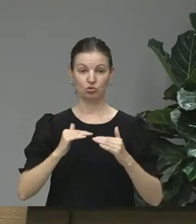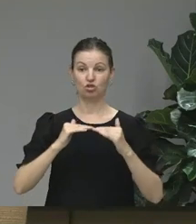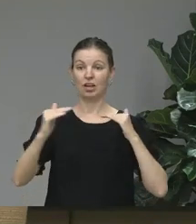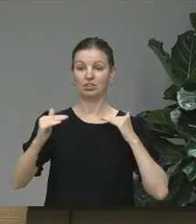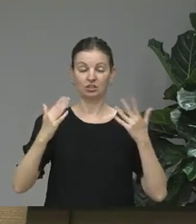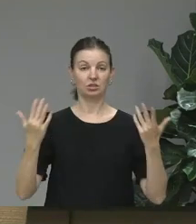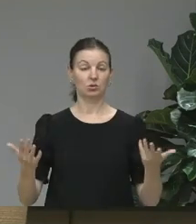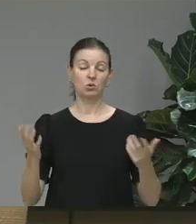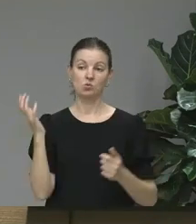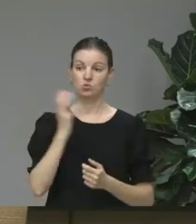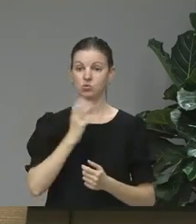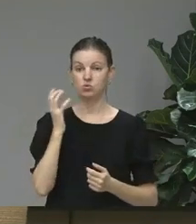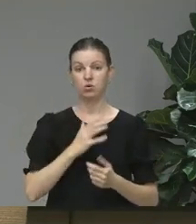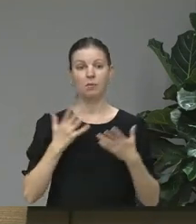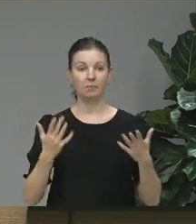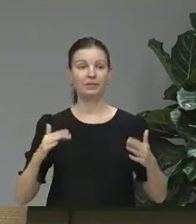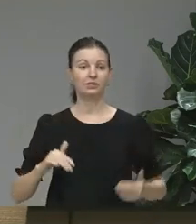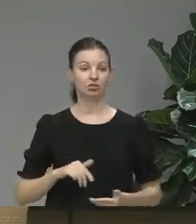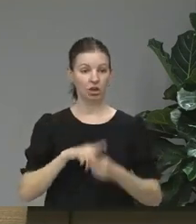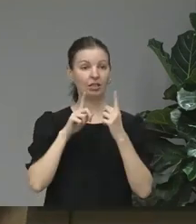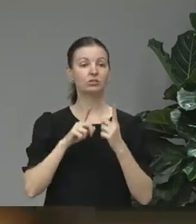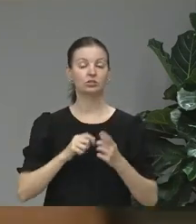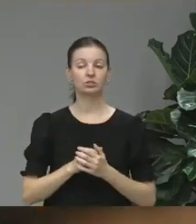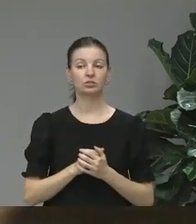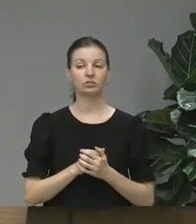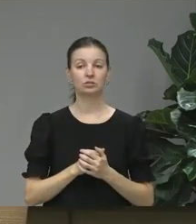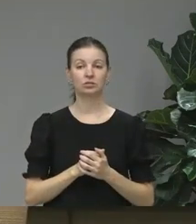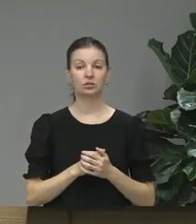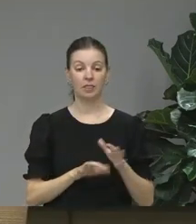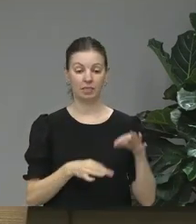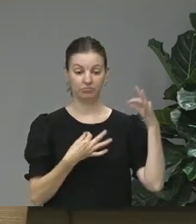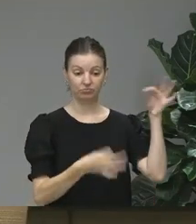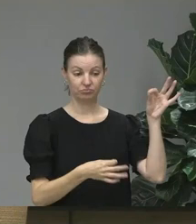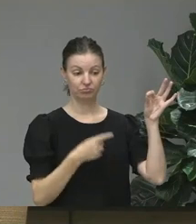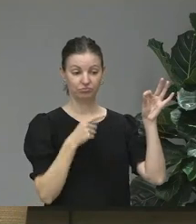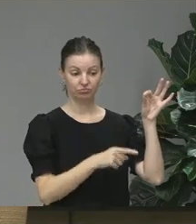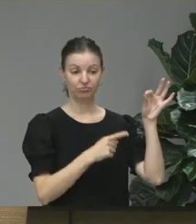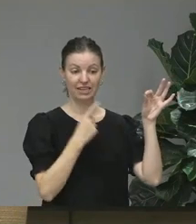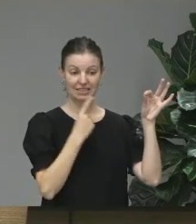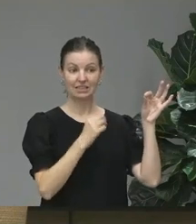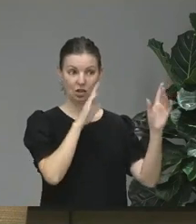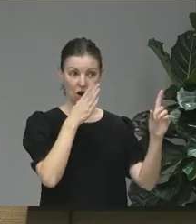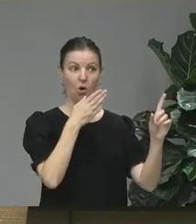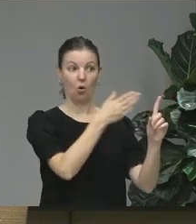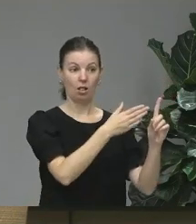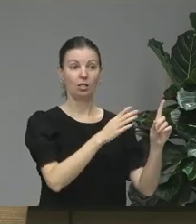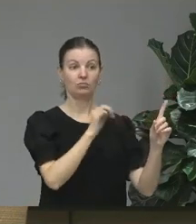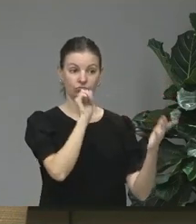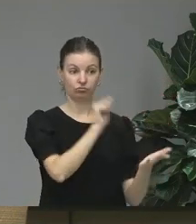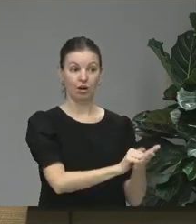big challenge. The paper sets the goal correctly, but, you know,